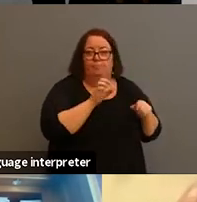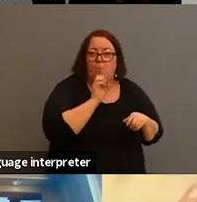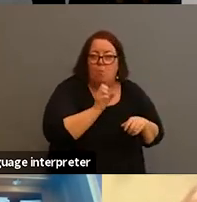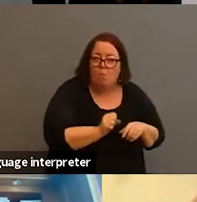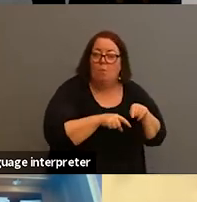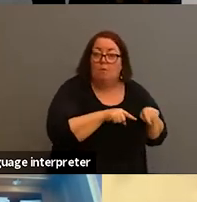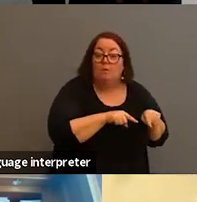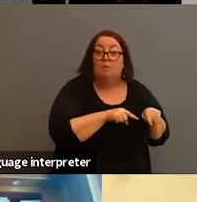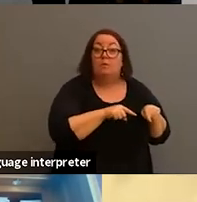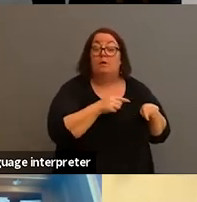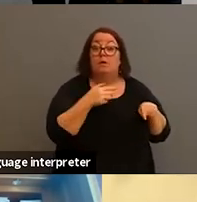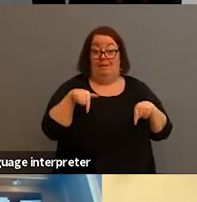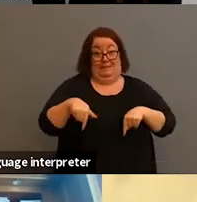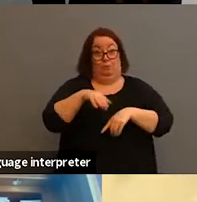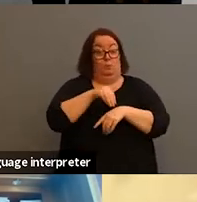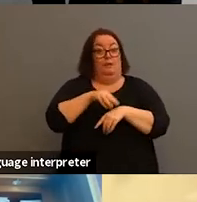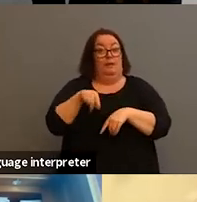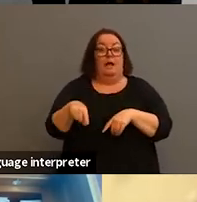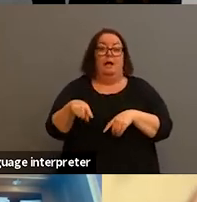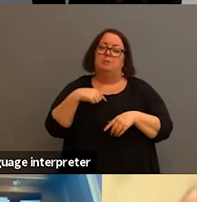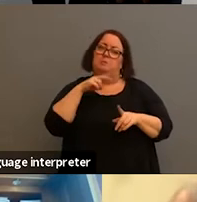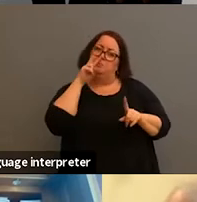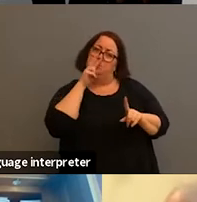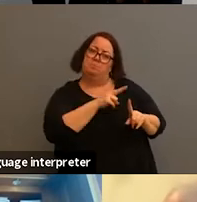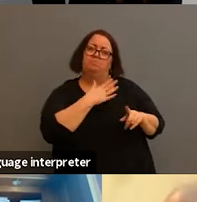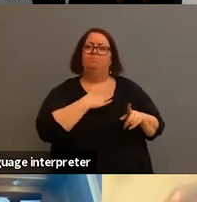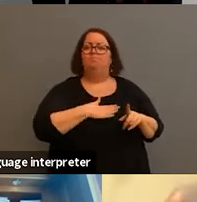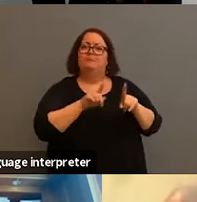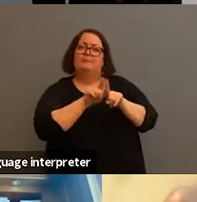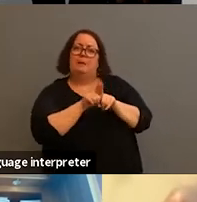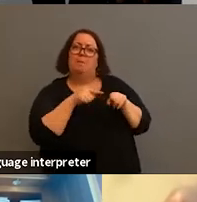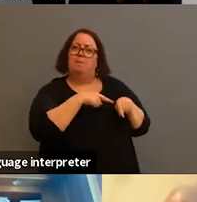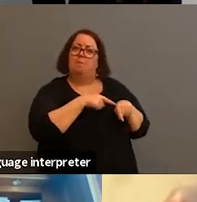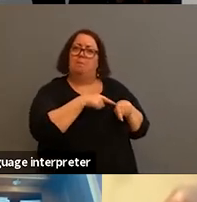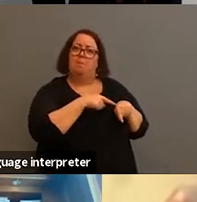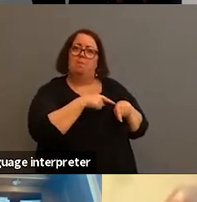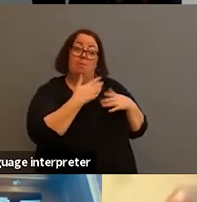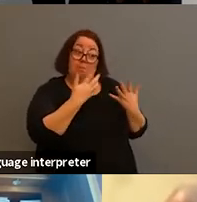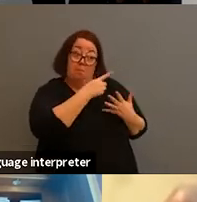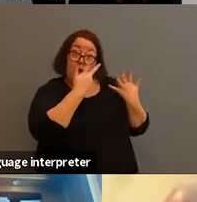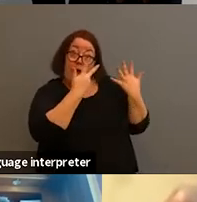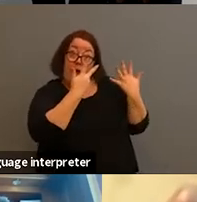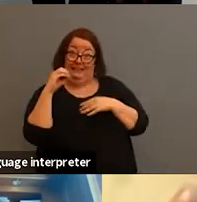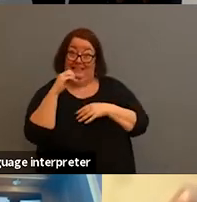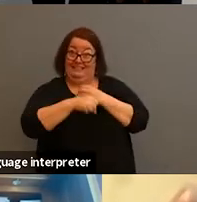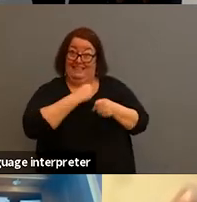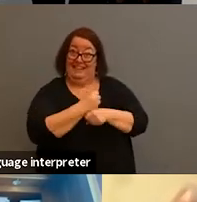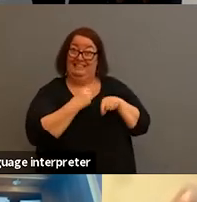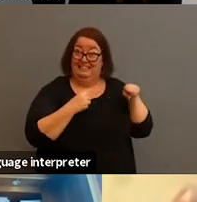of people being more over 80 years in the future will be in 10 years time will